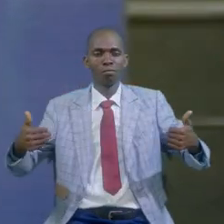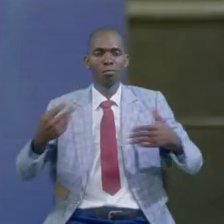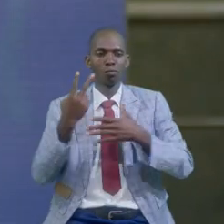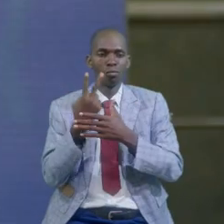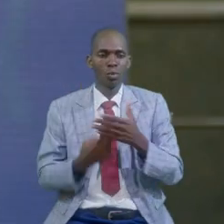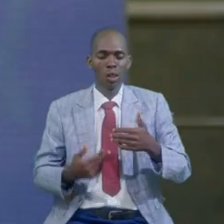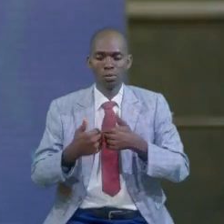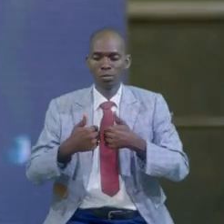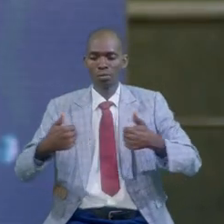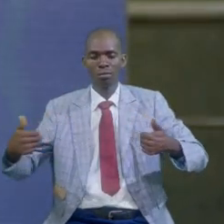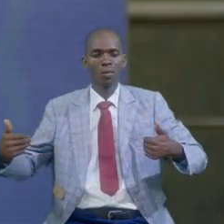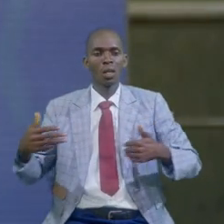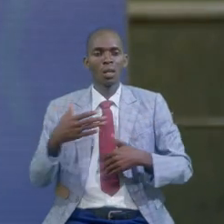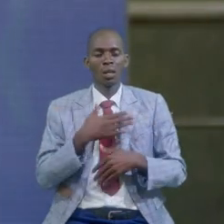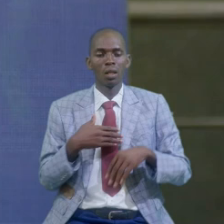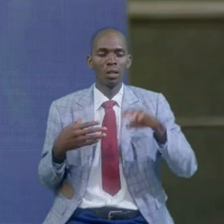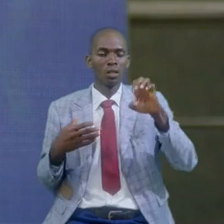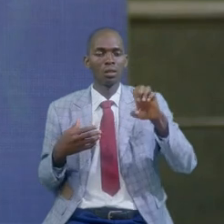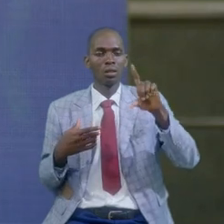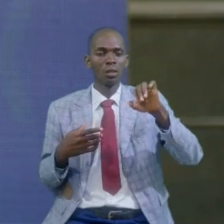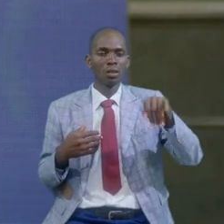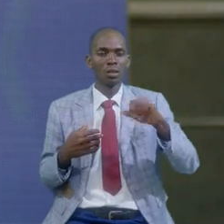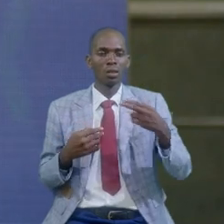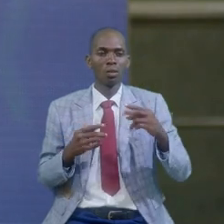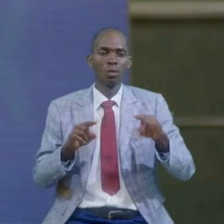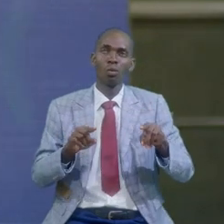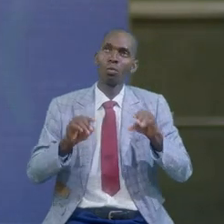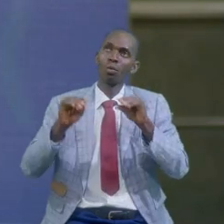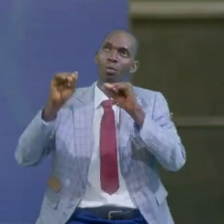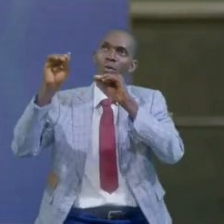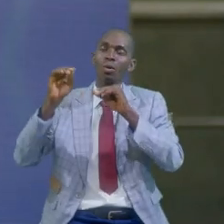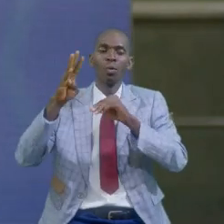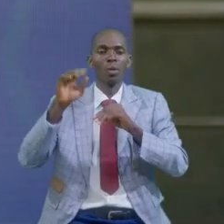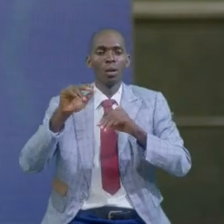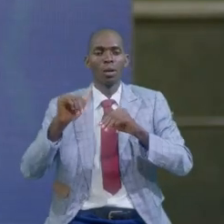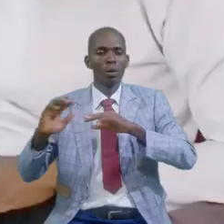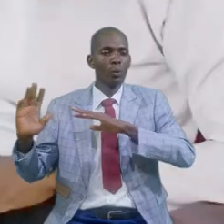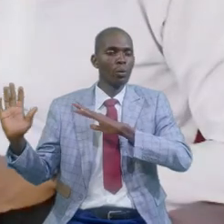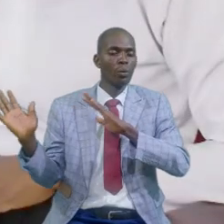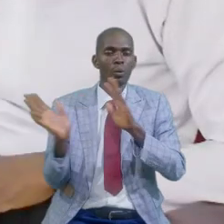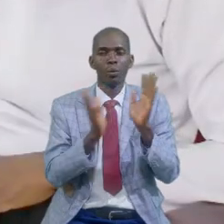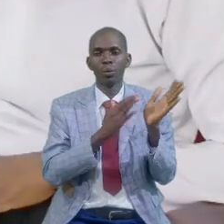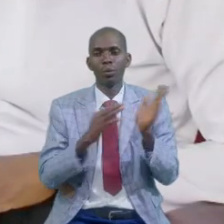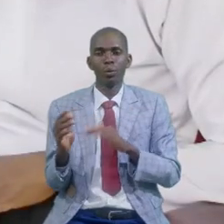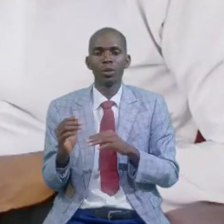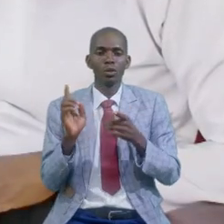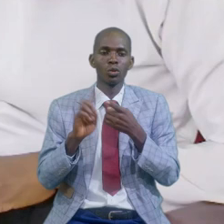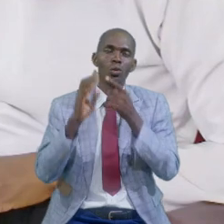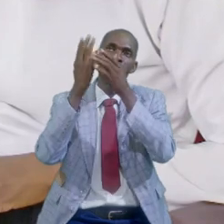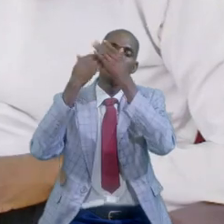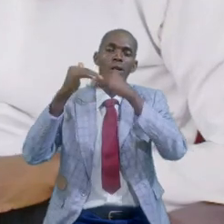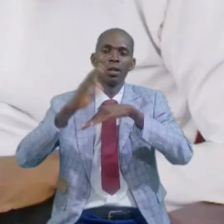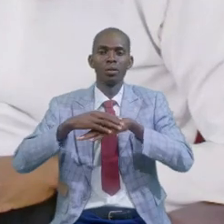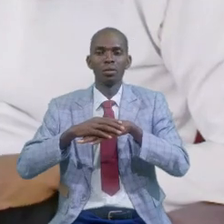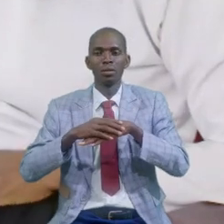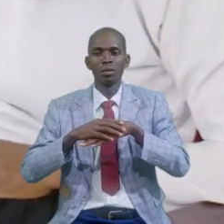And Elijah went up by a whirlwind into heaven. One